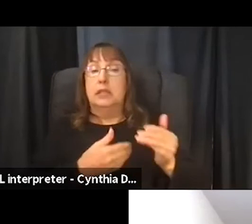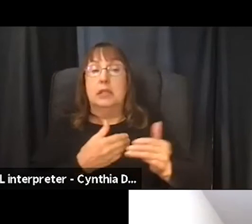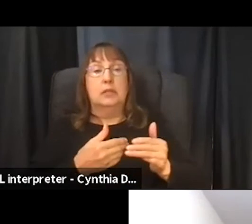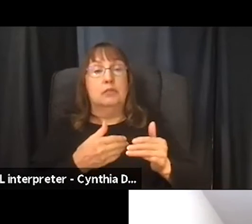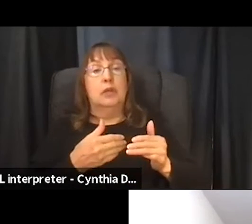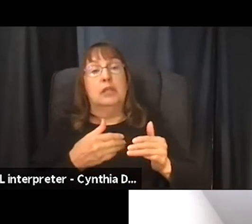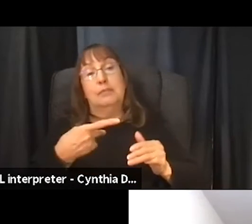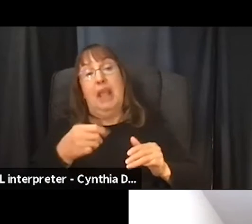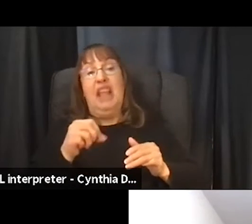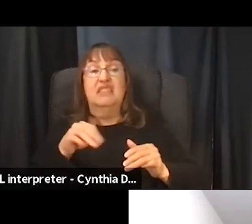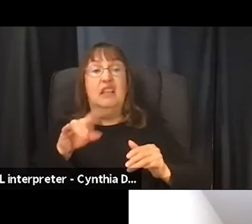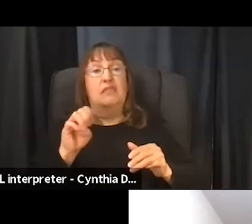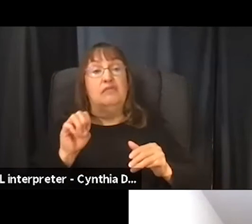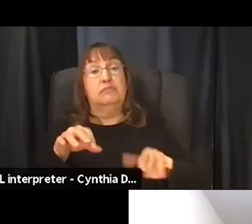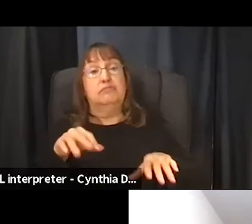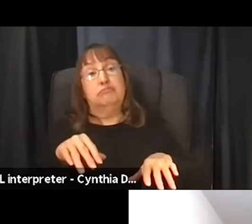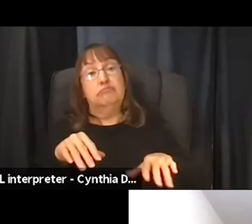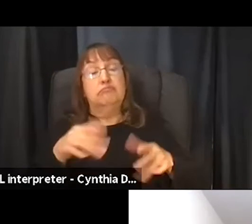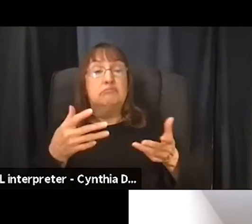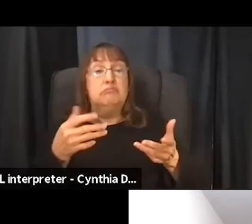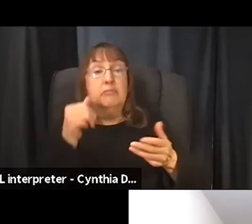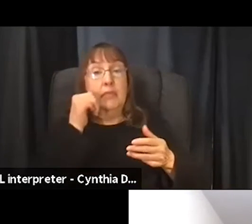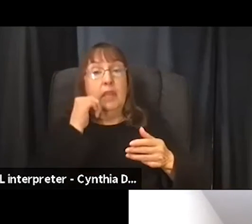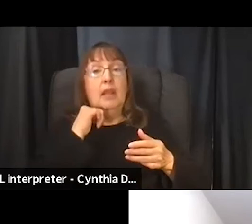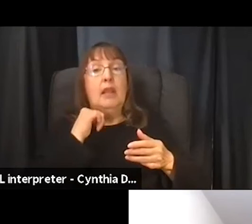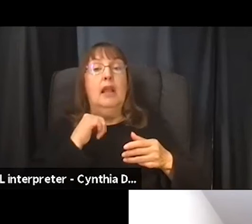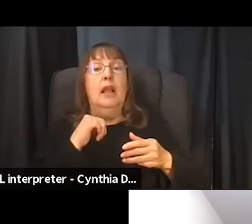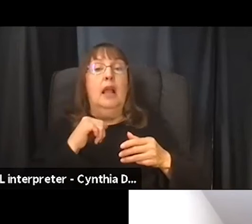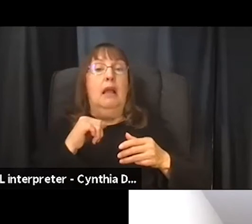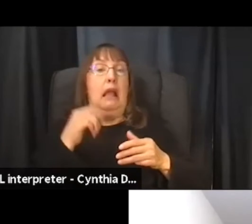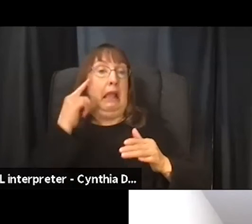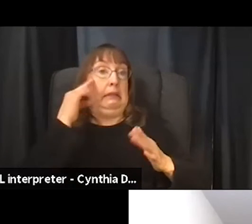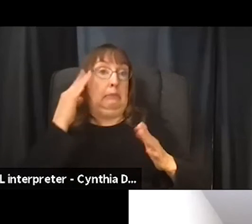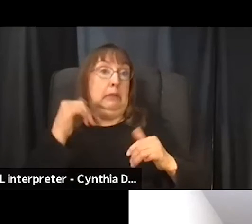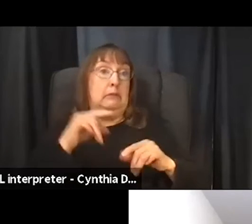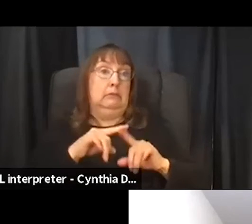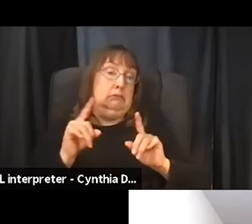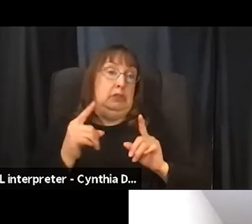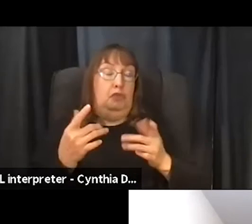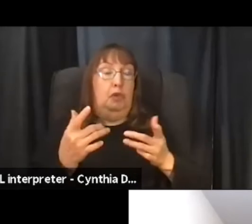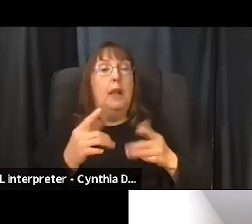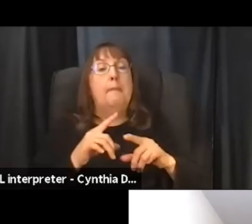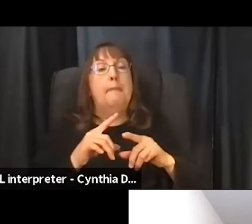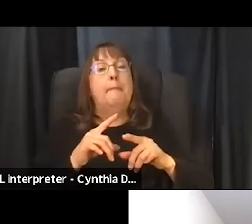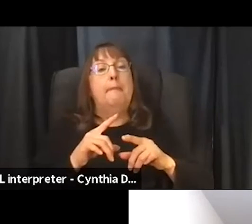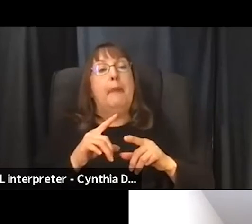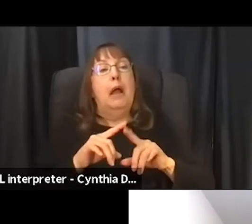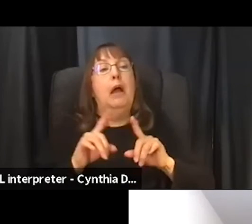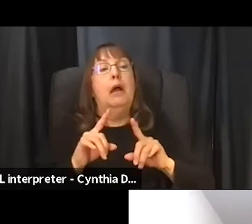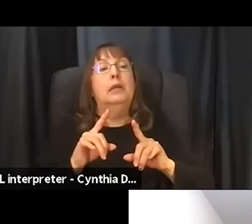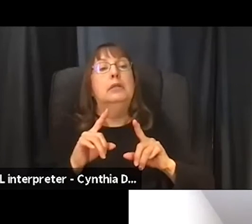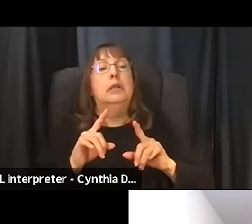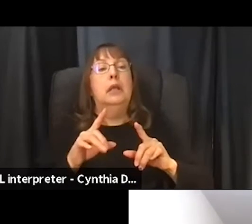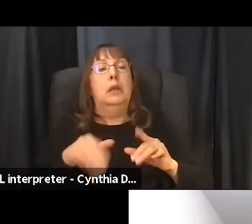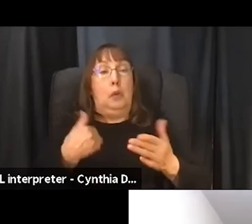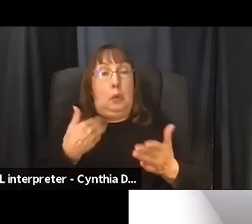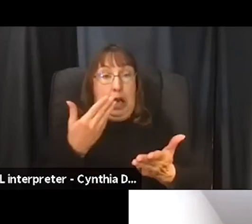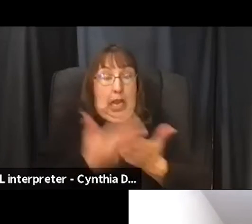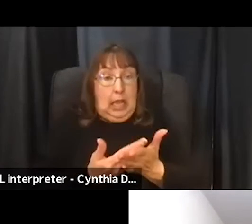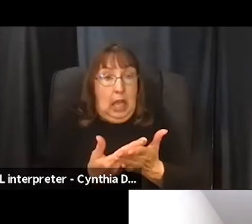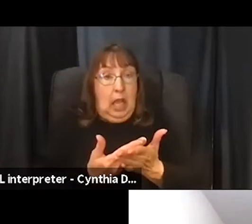than I anticipated it being. But the minute I got involved, it